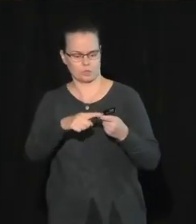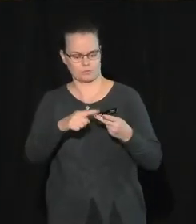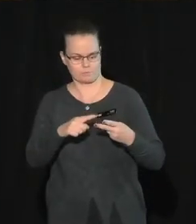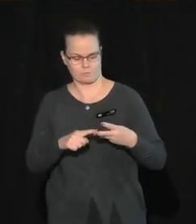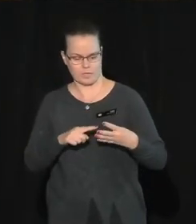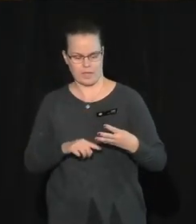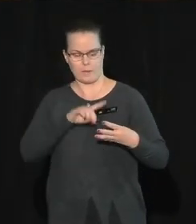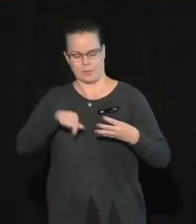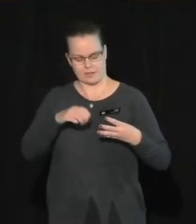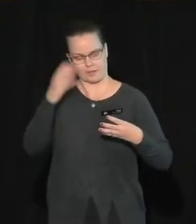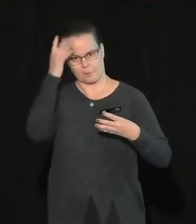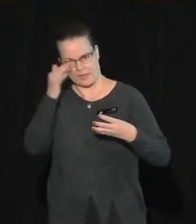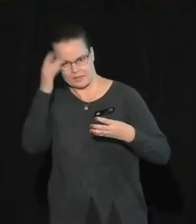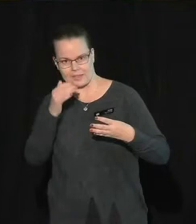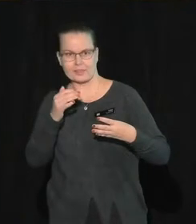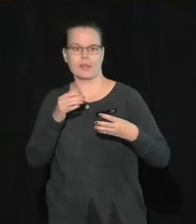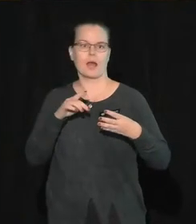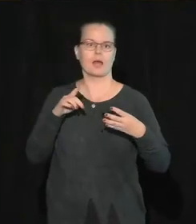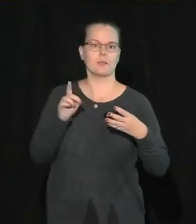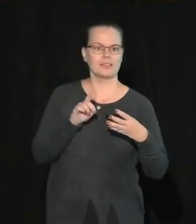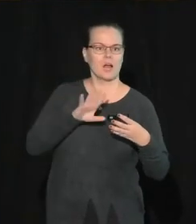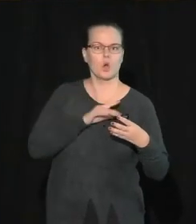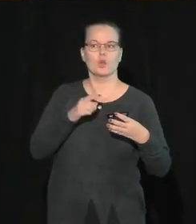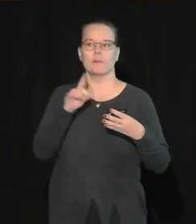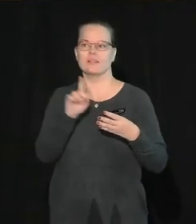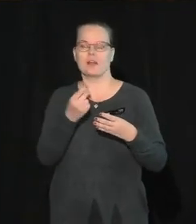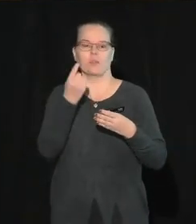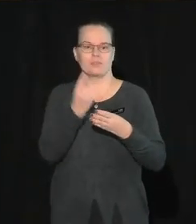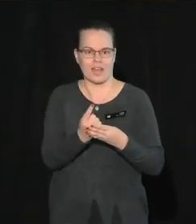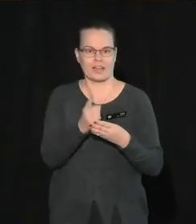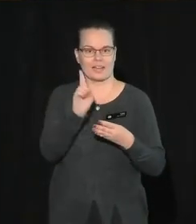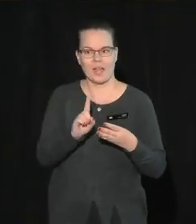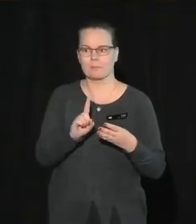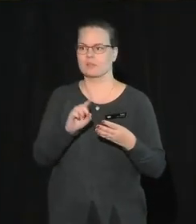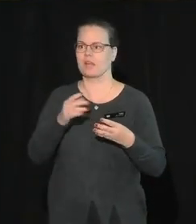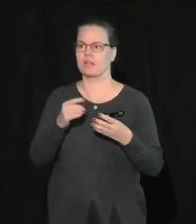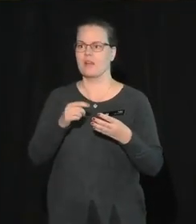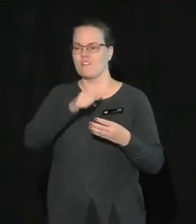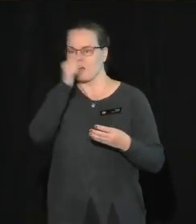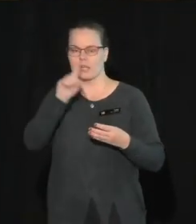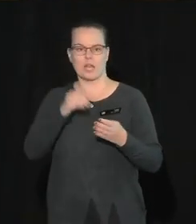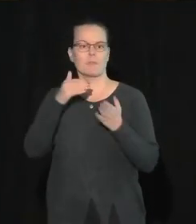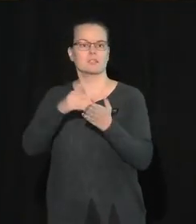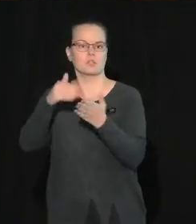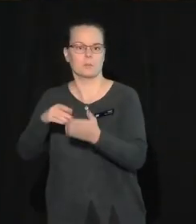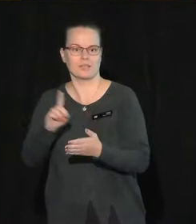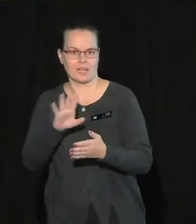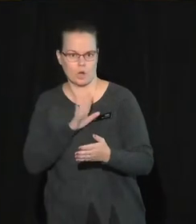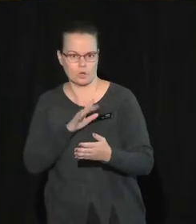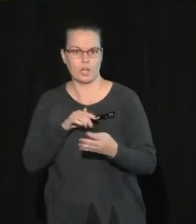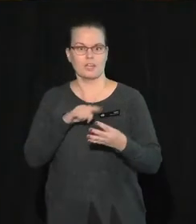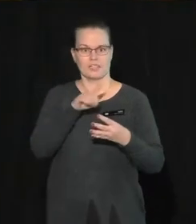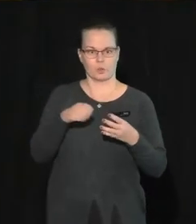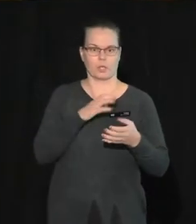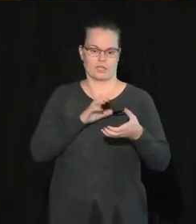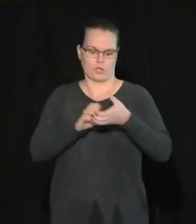looking and considering what are the most common barriers, but there will always be